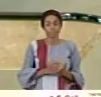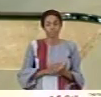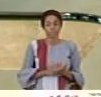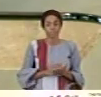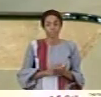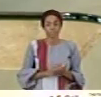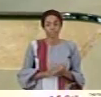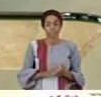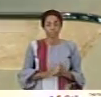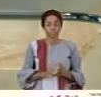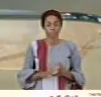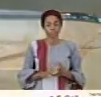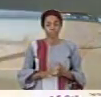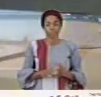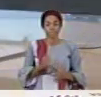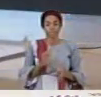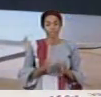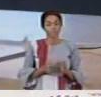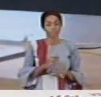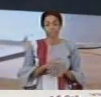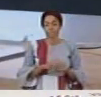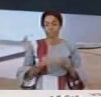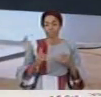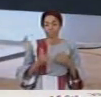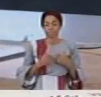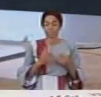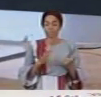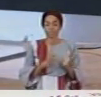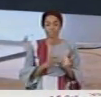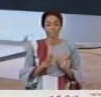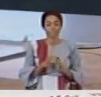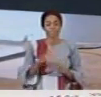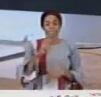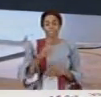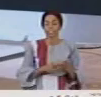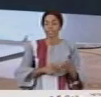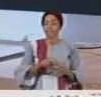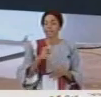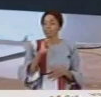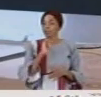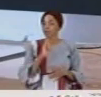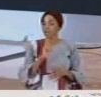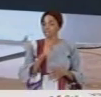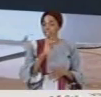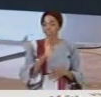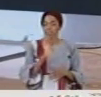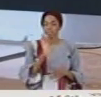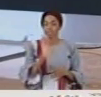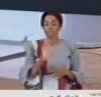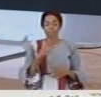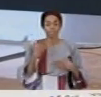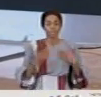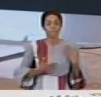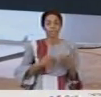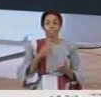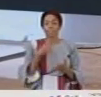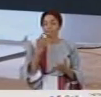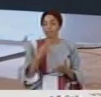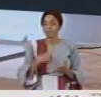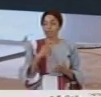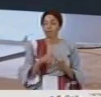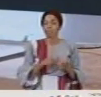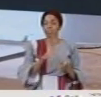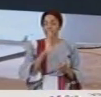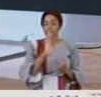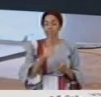Tell me what's your joy if you do not have Jesus. Tell me what's your joy. Tell